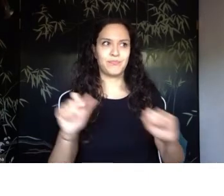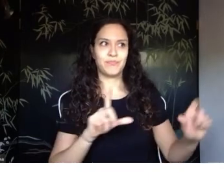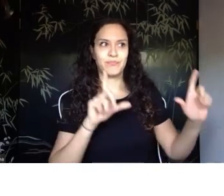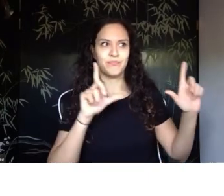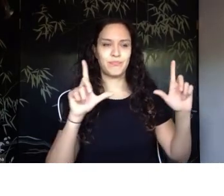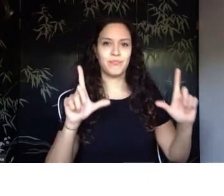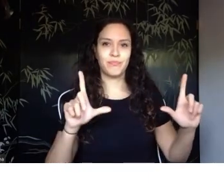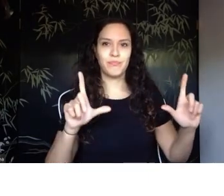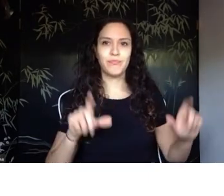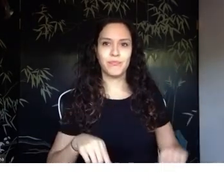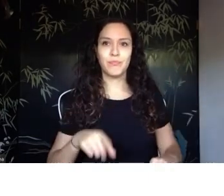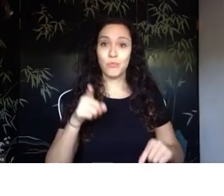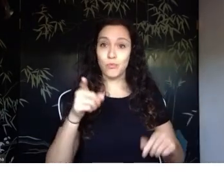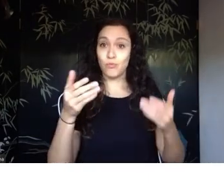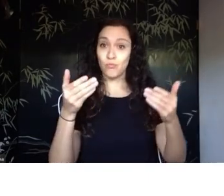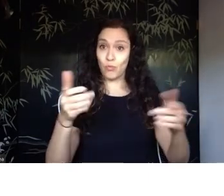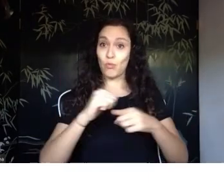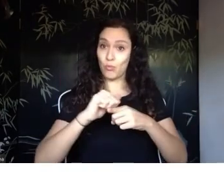same answer.